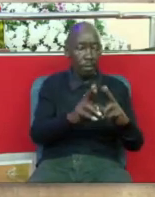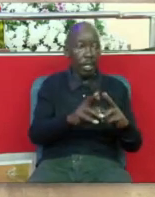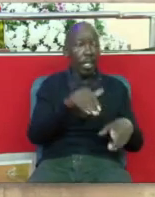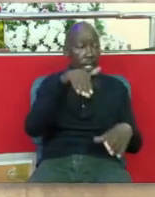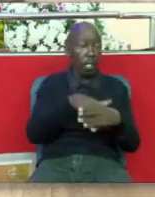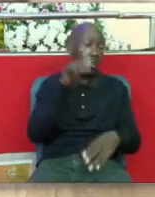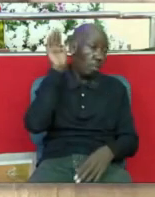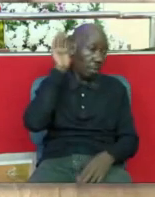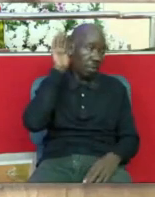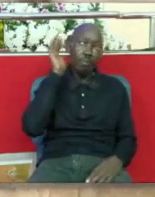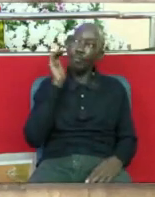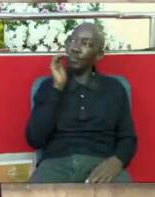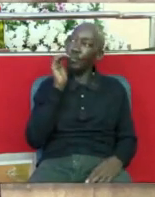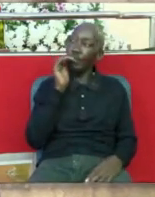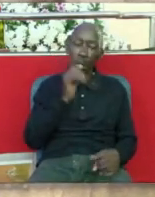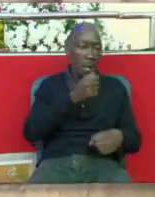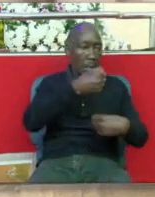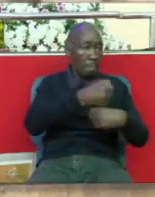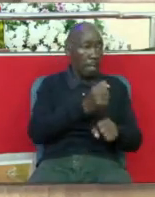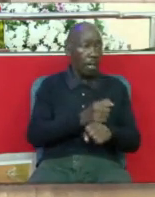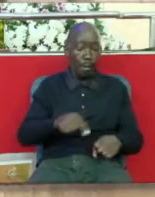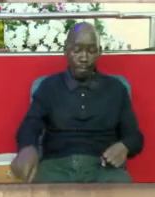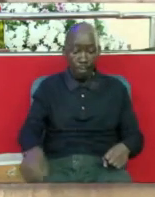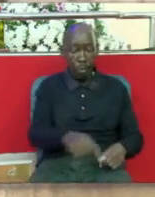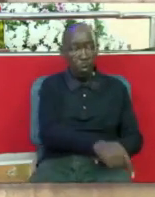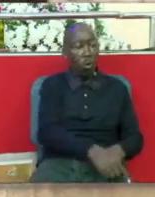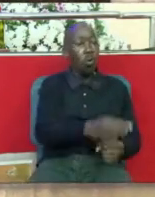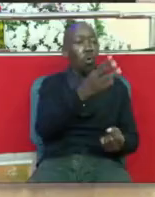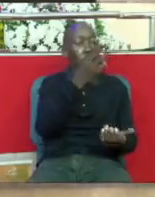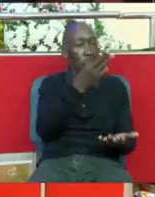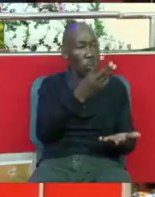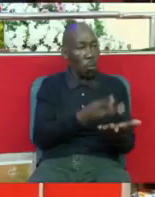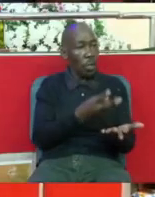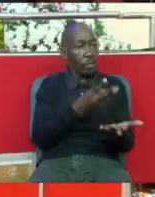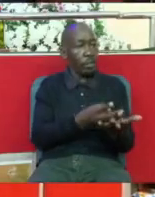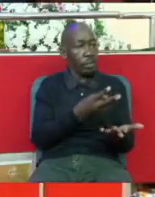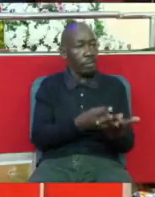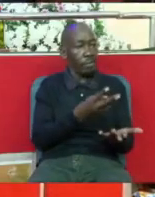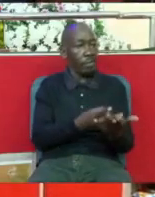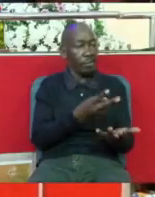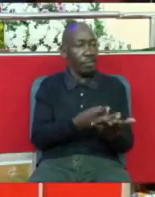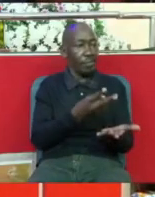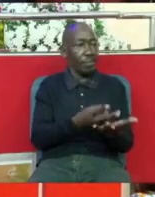obedience. Kwa utiifu. They make their feet wet. Wakayafanya maguu yao yawe na unyevu wa maji.